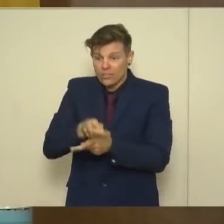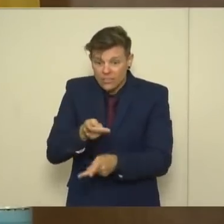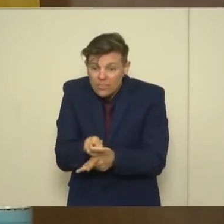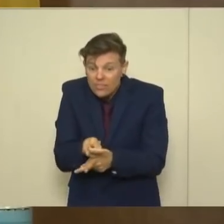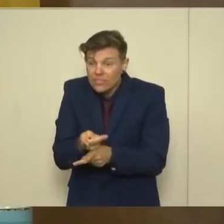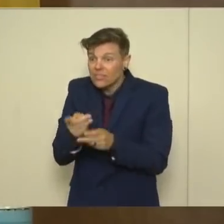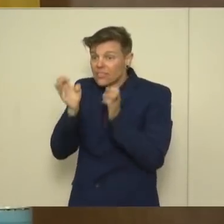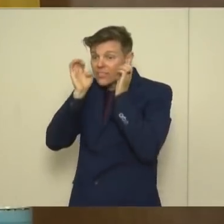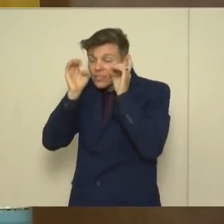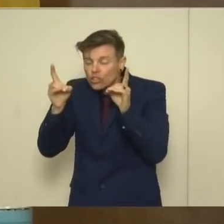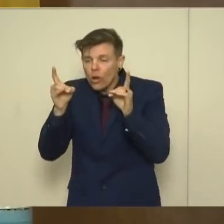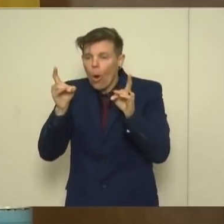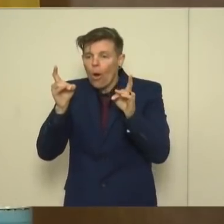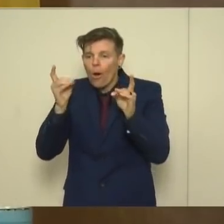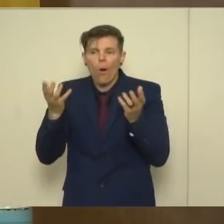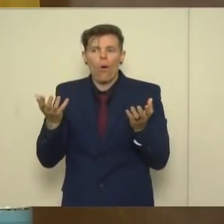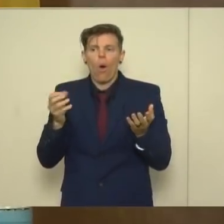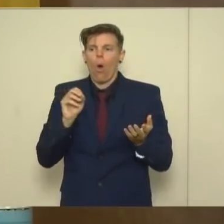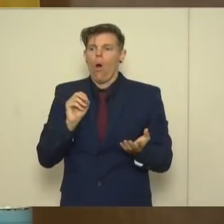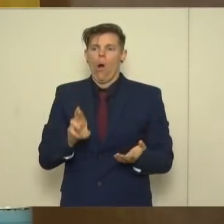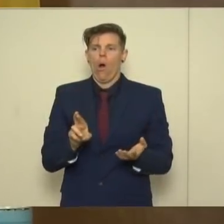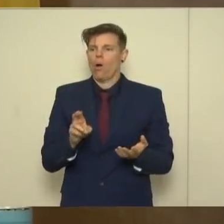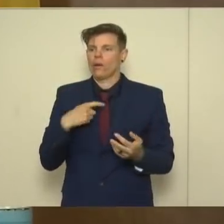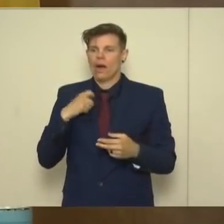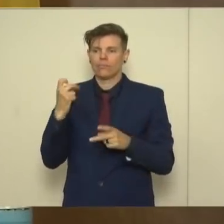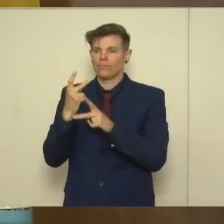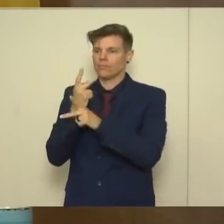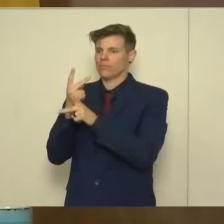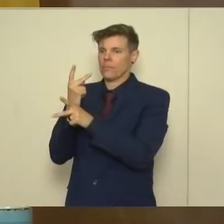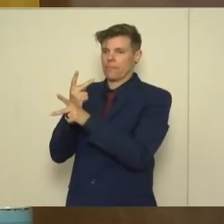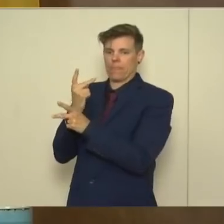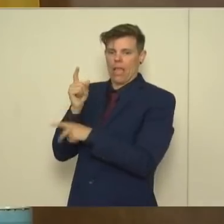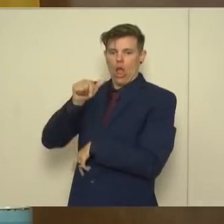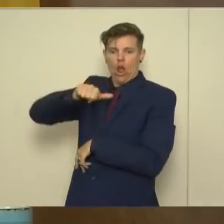you have to identify new revenue into the state.